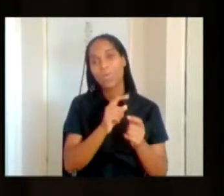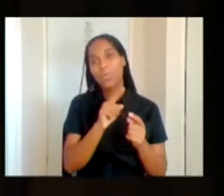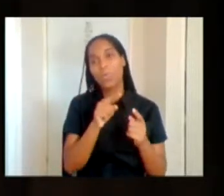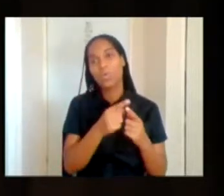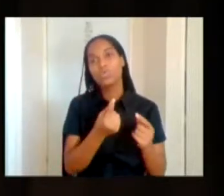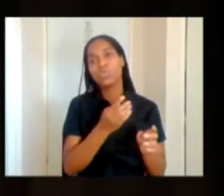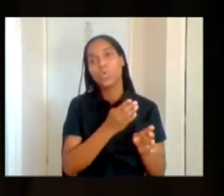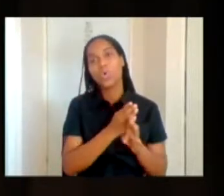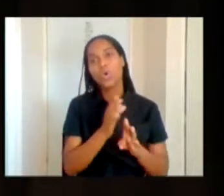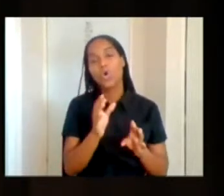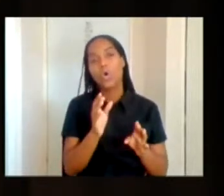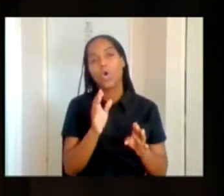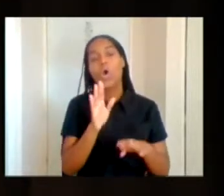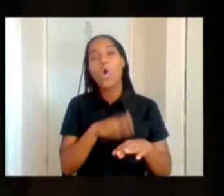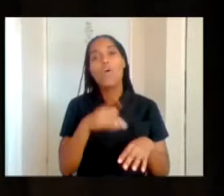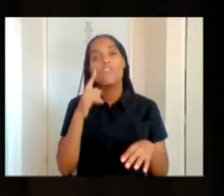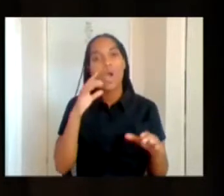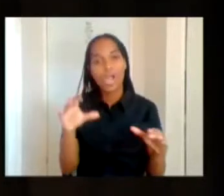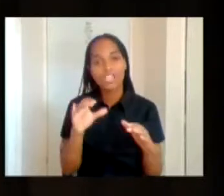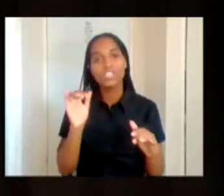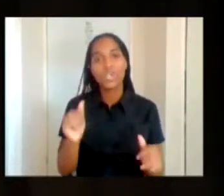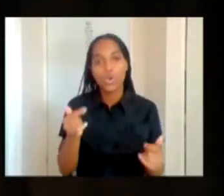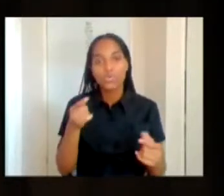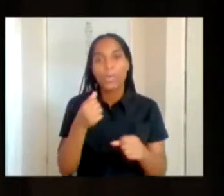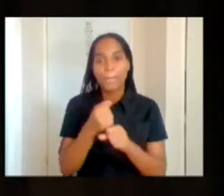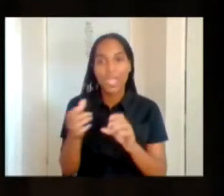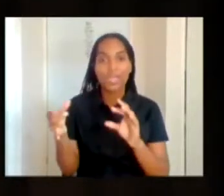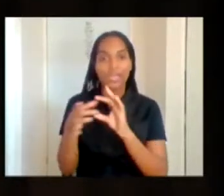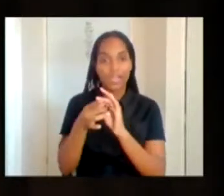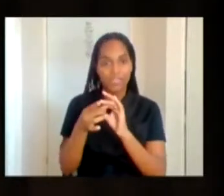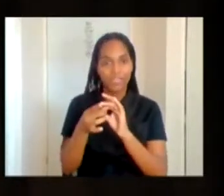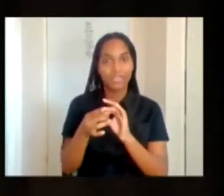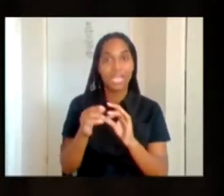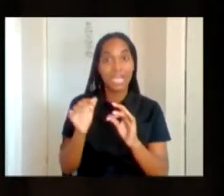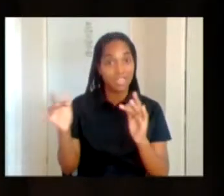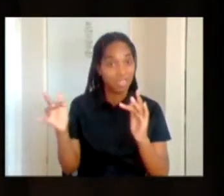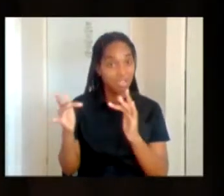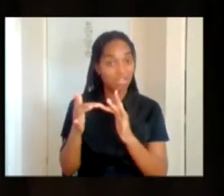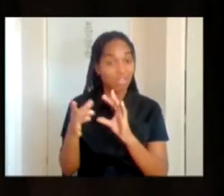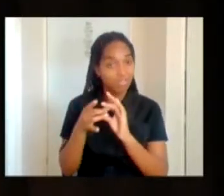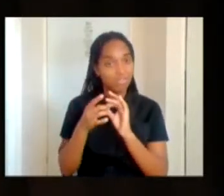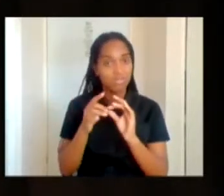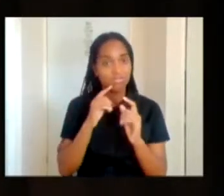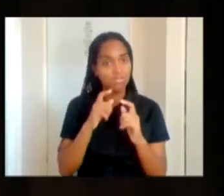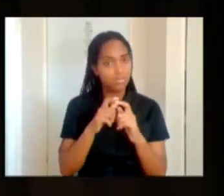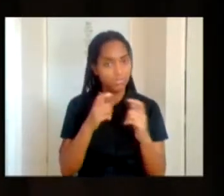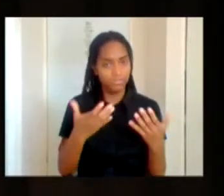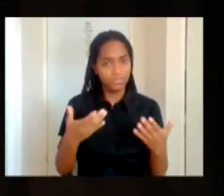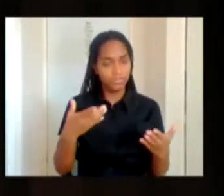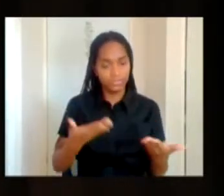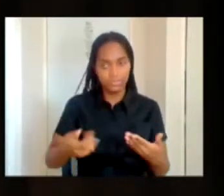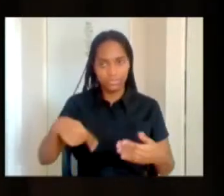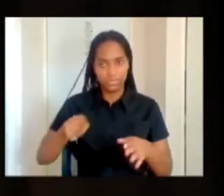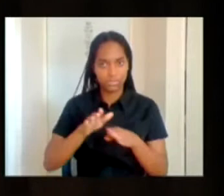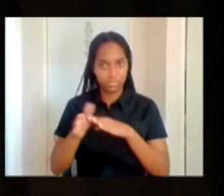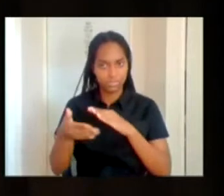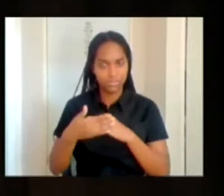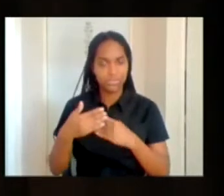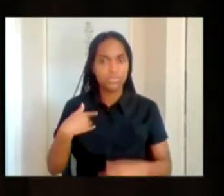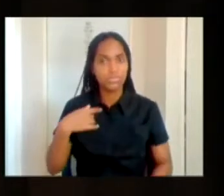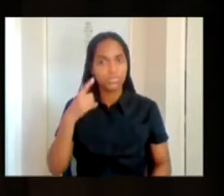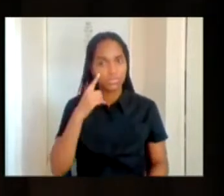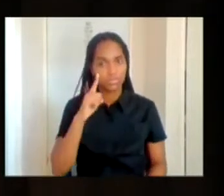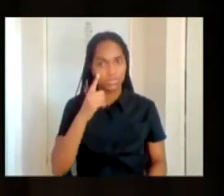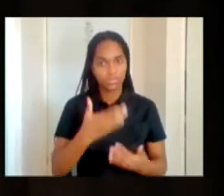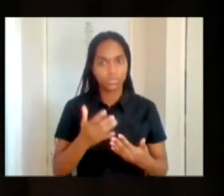say, oh, you now need to make connectivity. And connectivity is a big deal, I think, here in Jamaica. And I think that that's one of the things that we